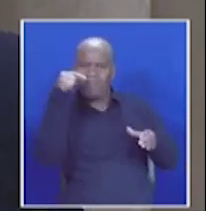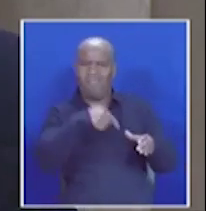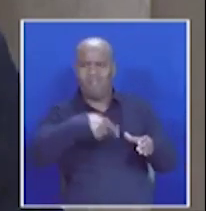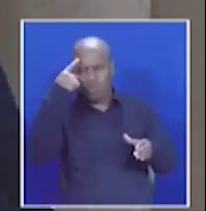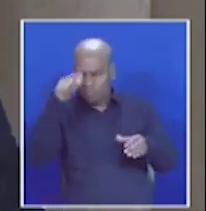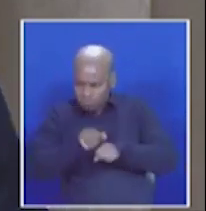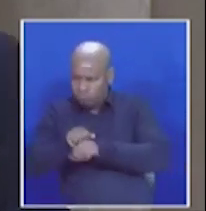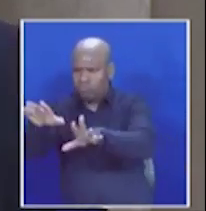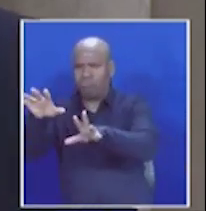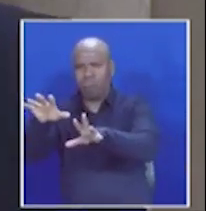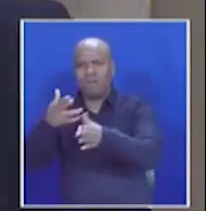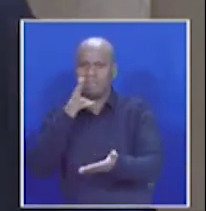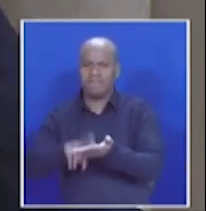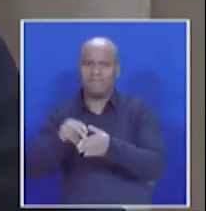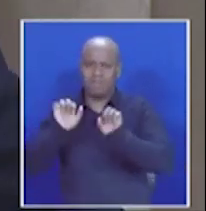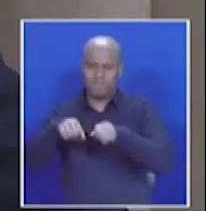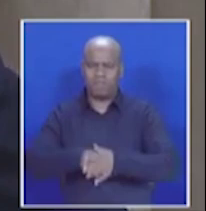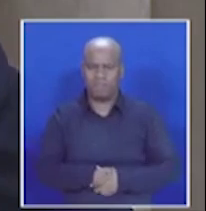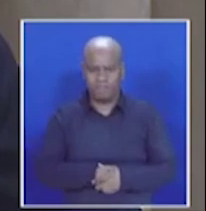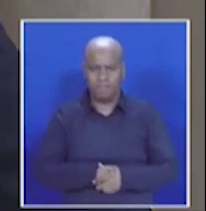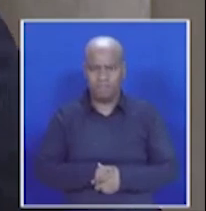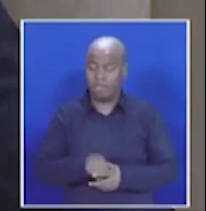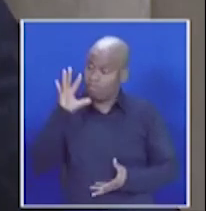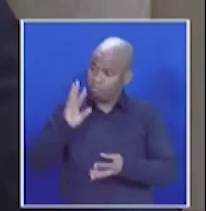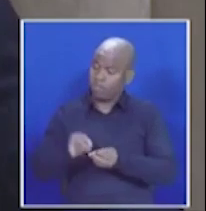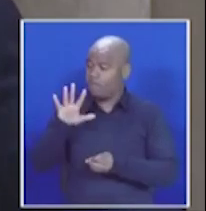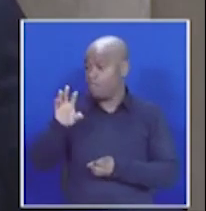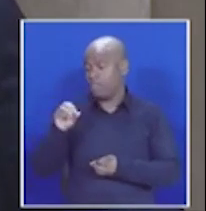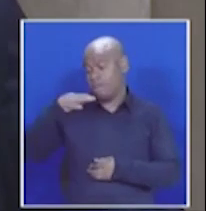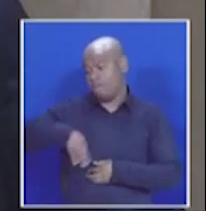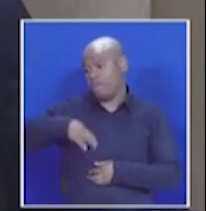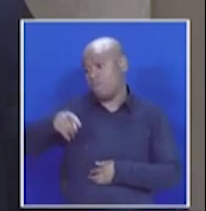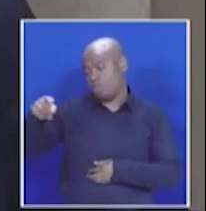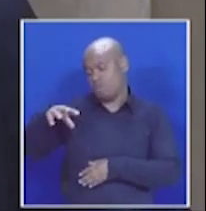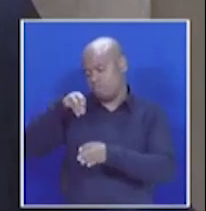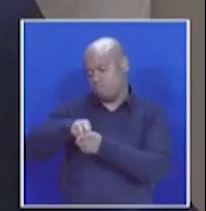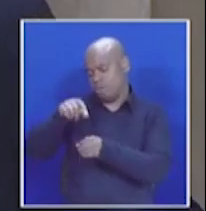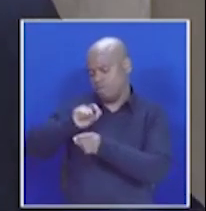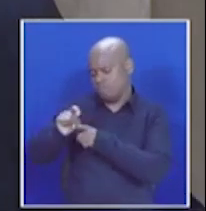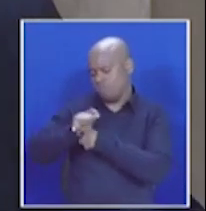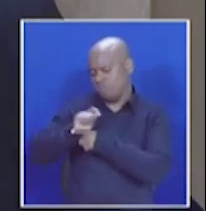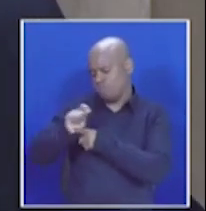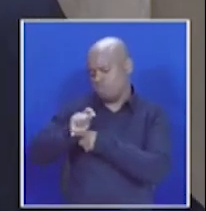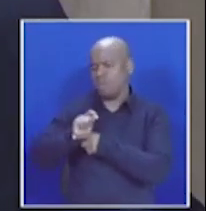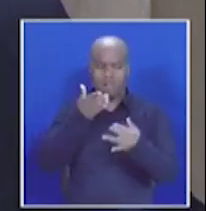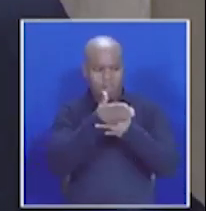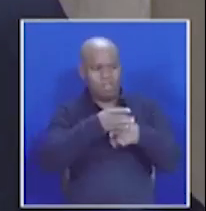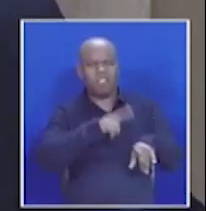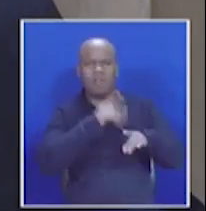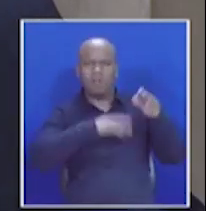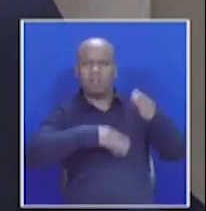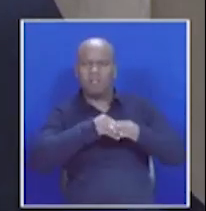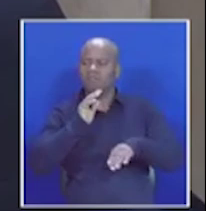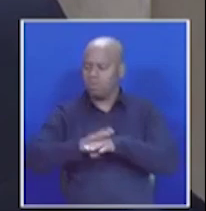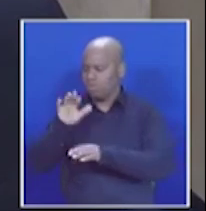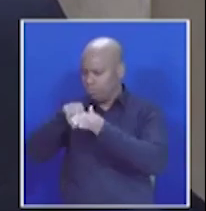on our promises. 50 beneficiaries are already in training at the Ekurhuleni East College for